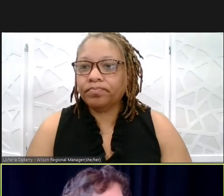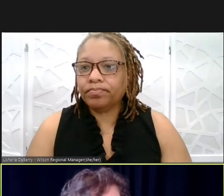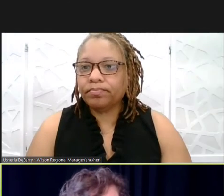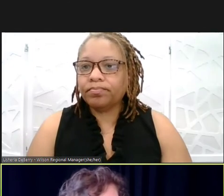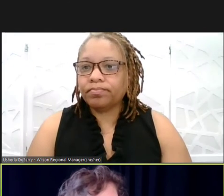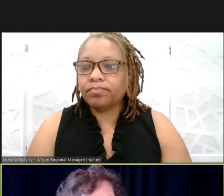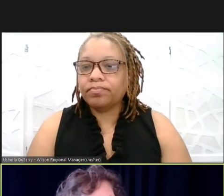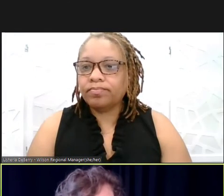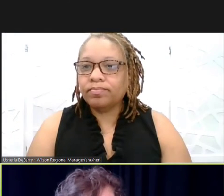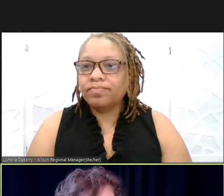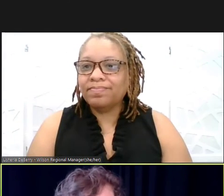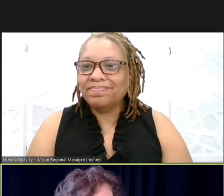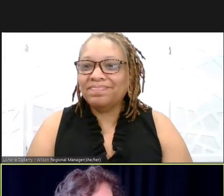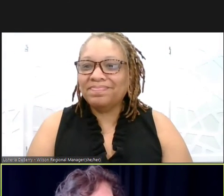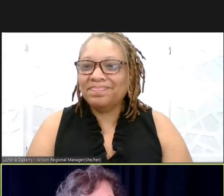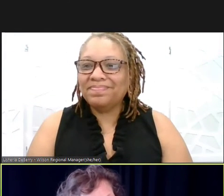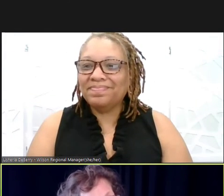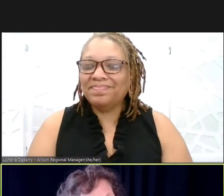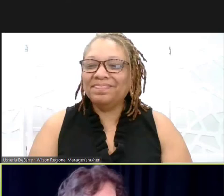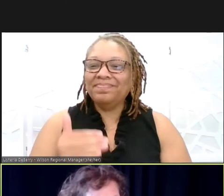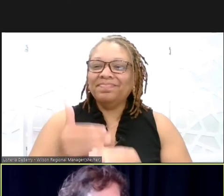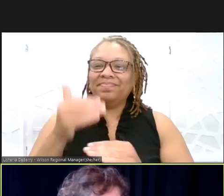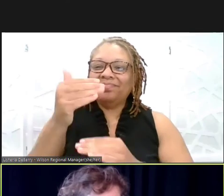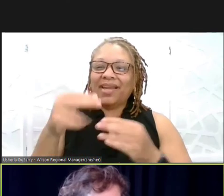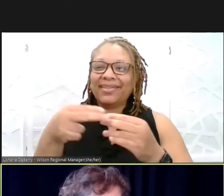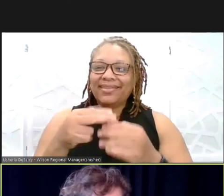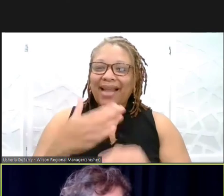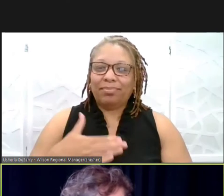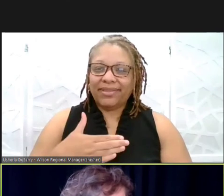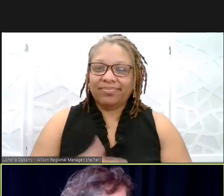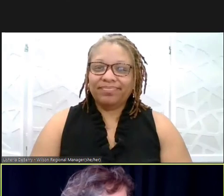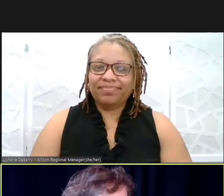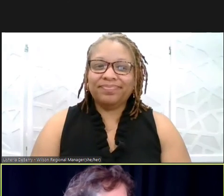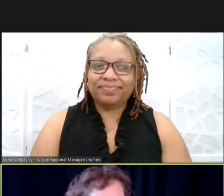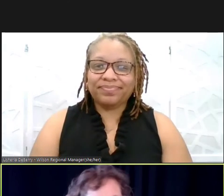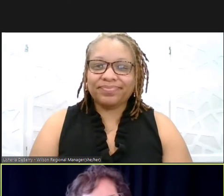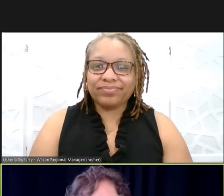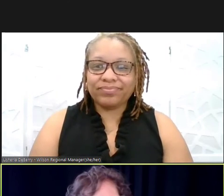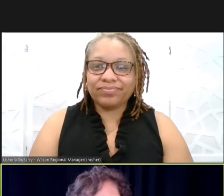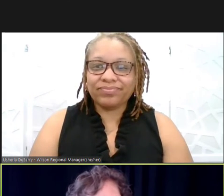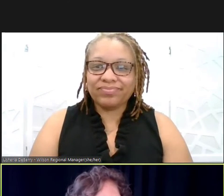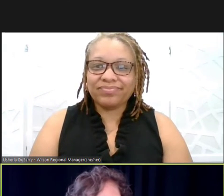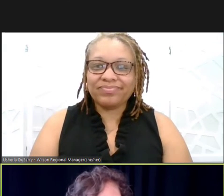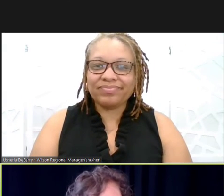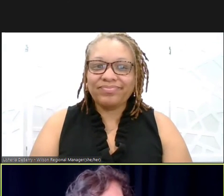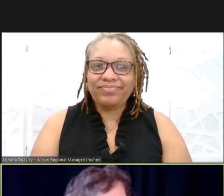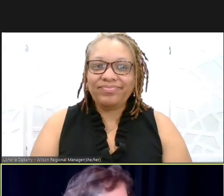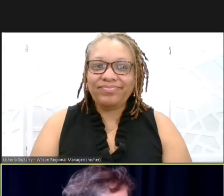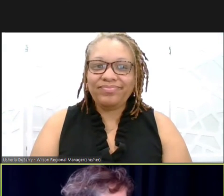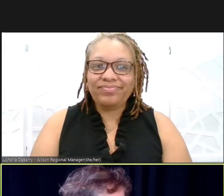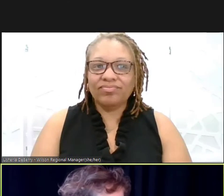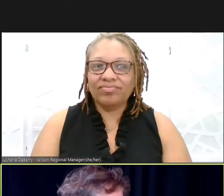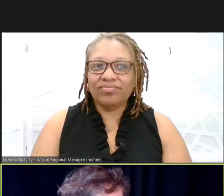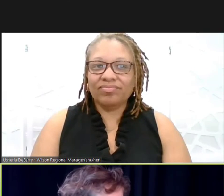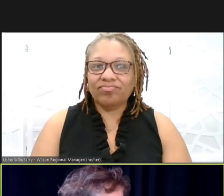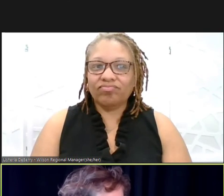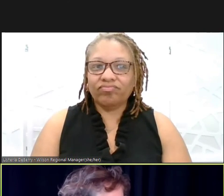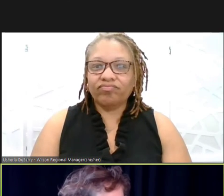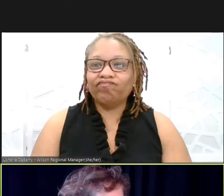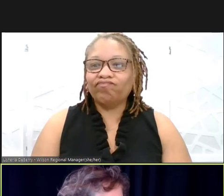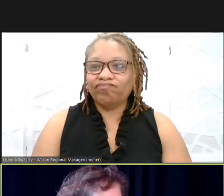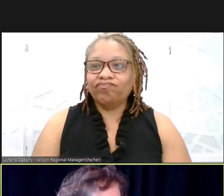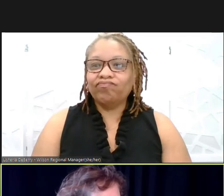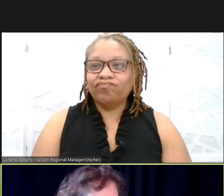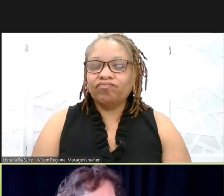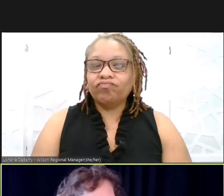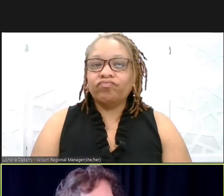And so it's always best to ask that deafblind person what their preferred accommodations are. Next slide, please.